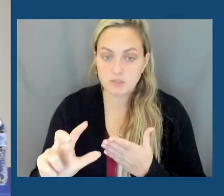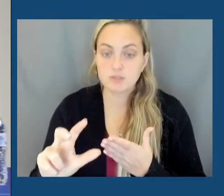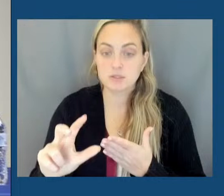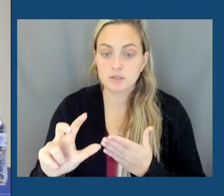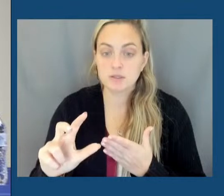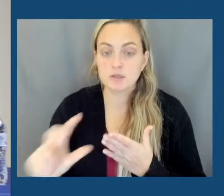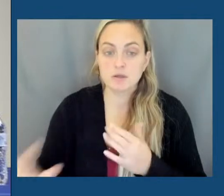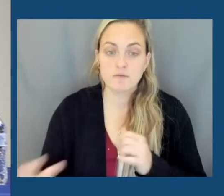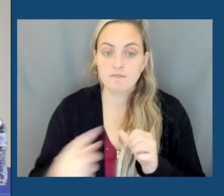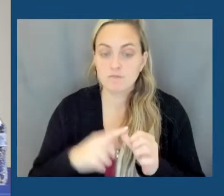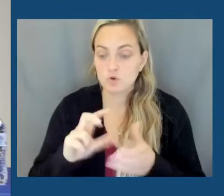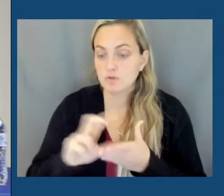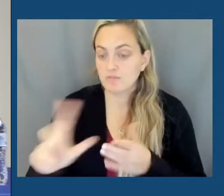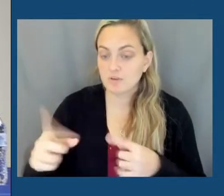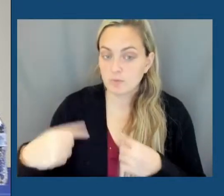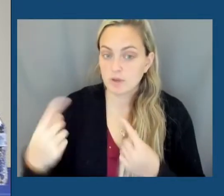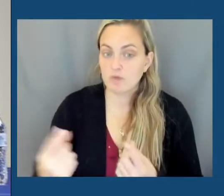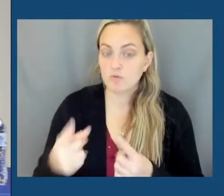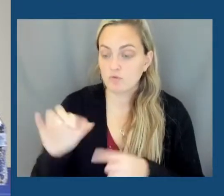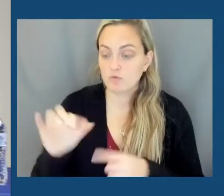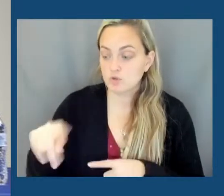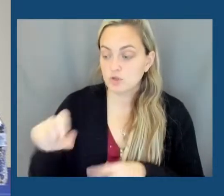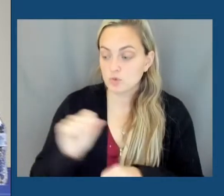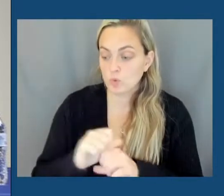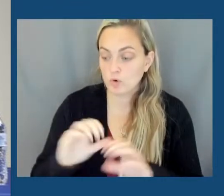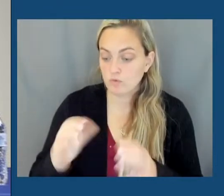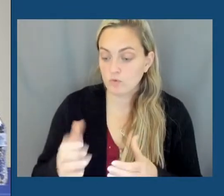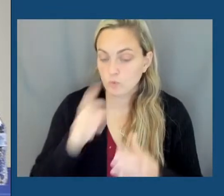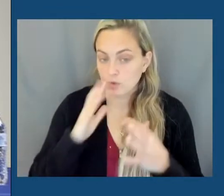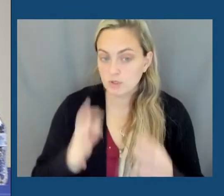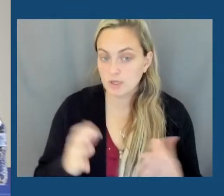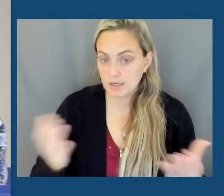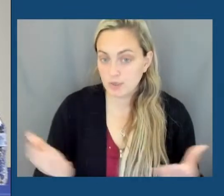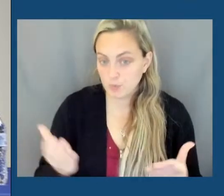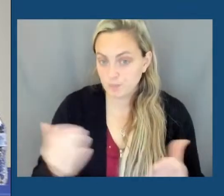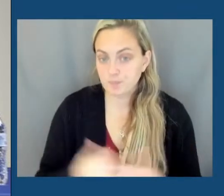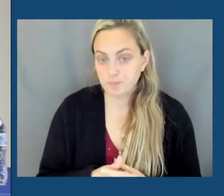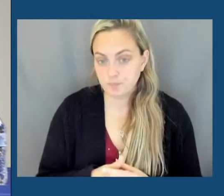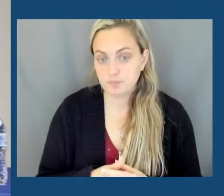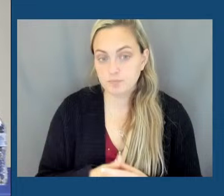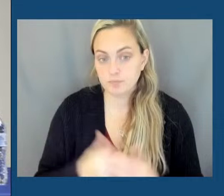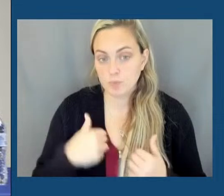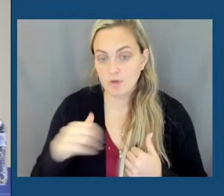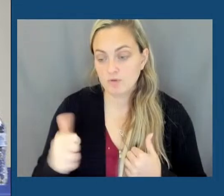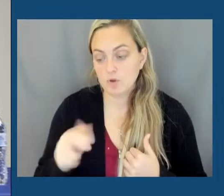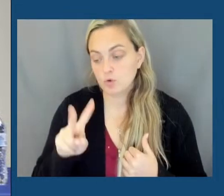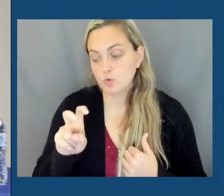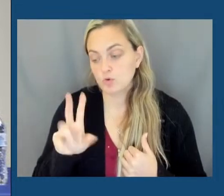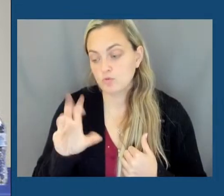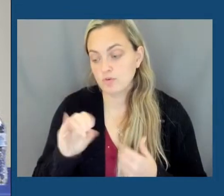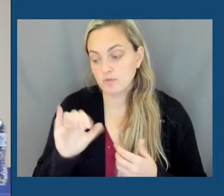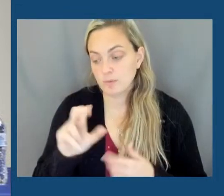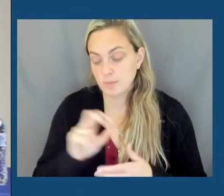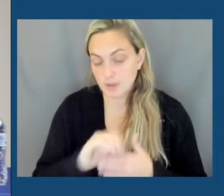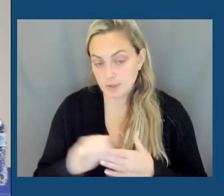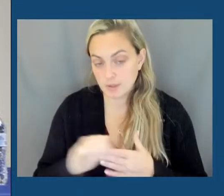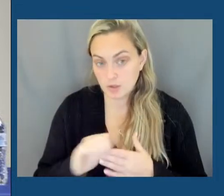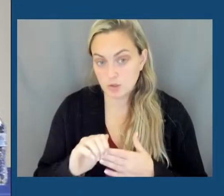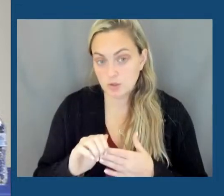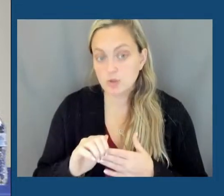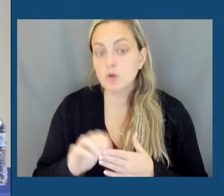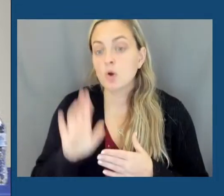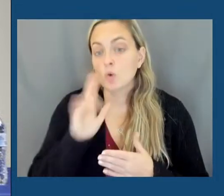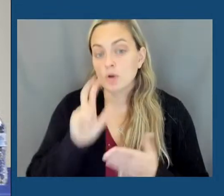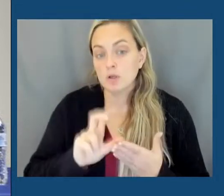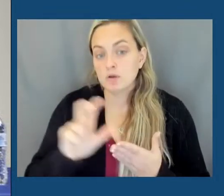first investment ever out of CHIPS workforce we decided to do here. And we have another $250 million that we're going to